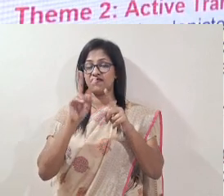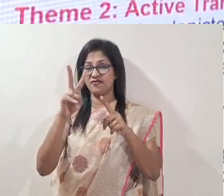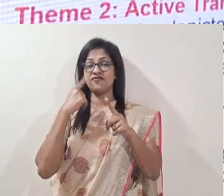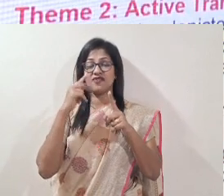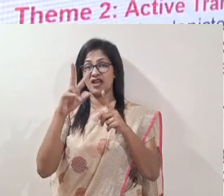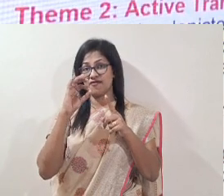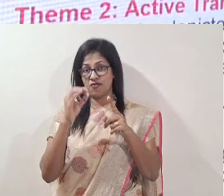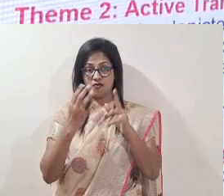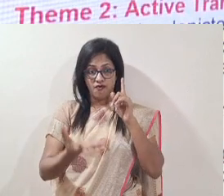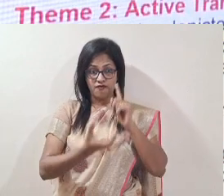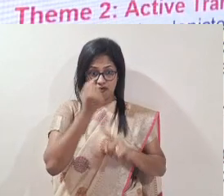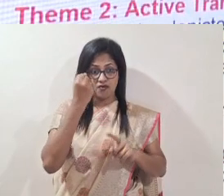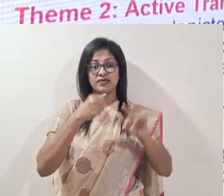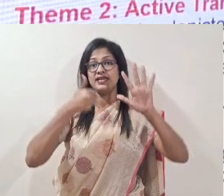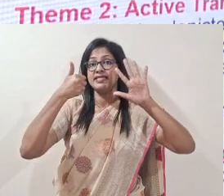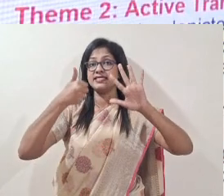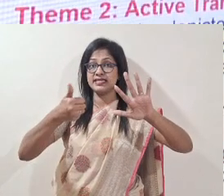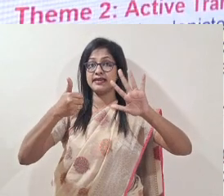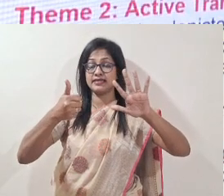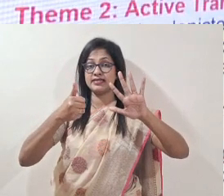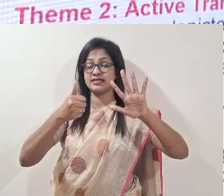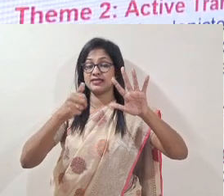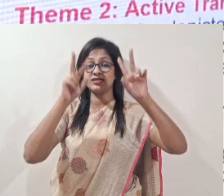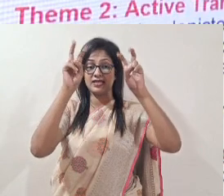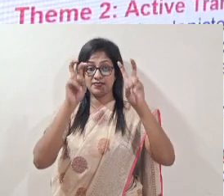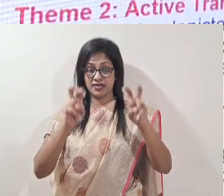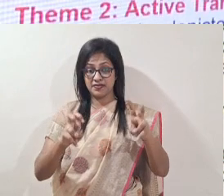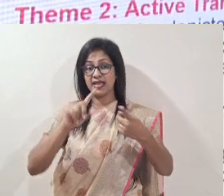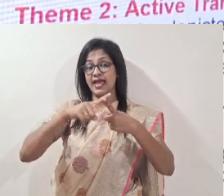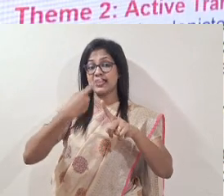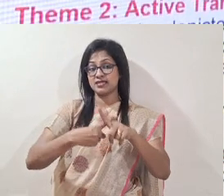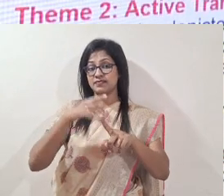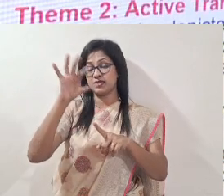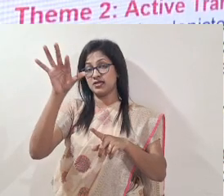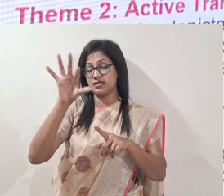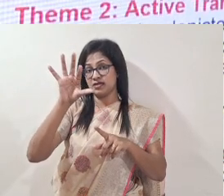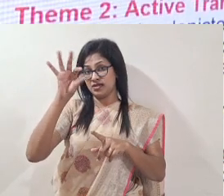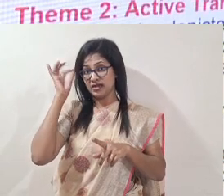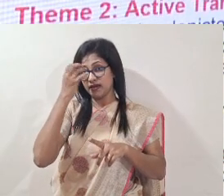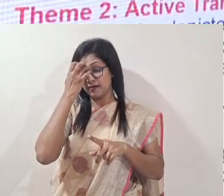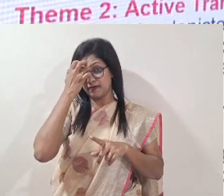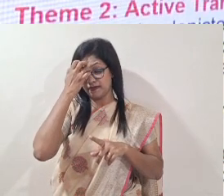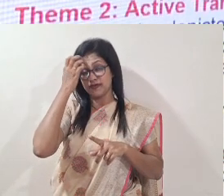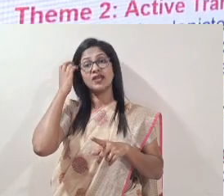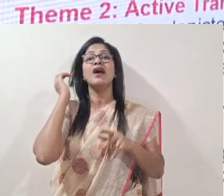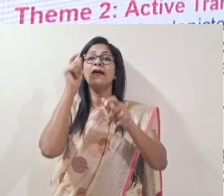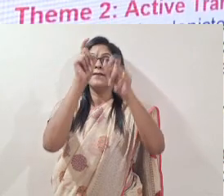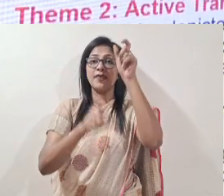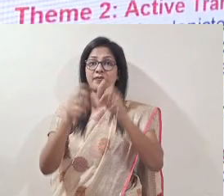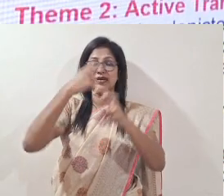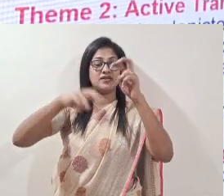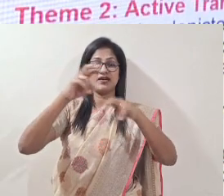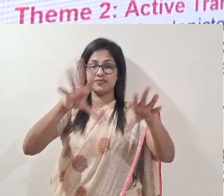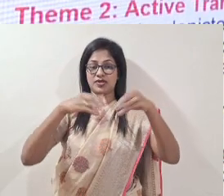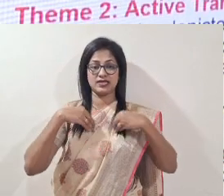6 themes. And experts think there is a public transit decline, which is very much evident.